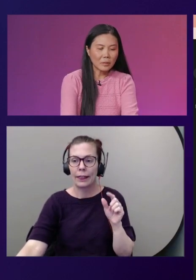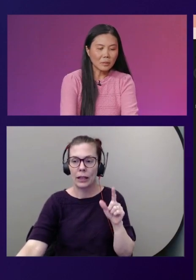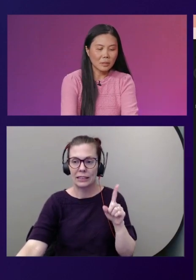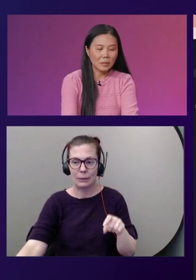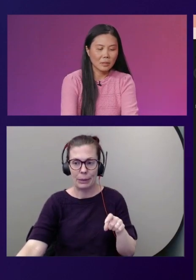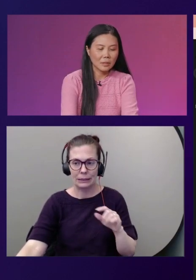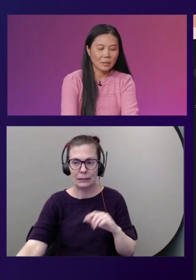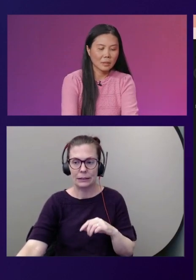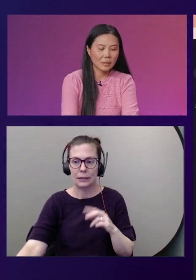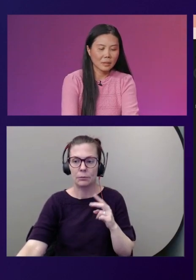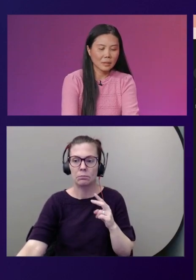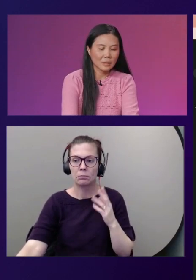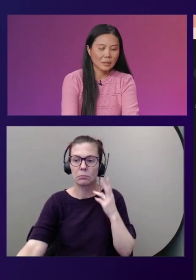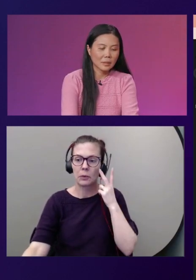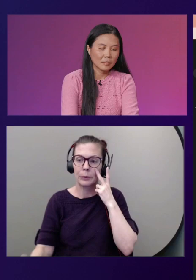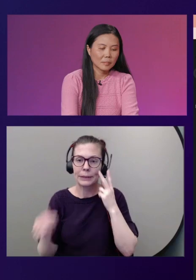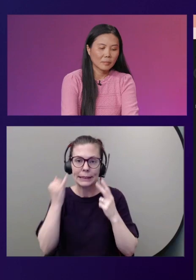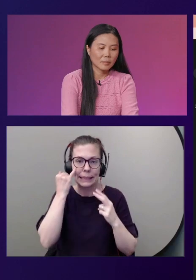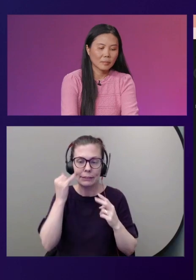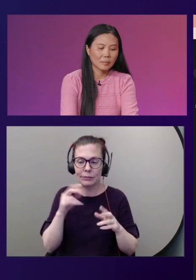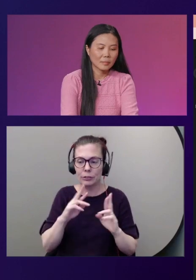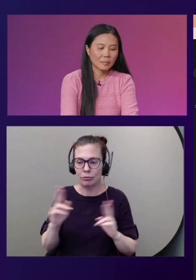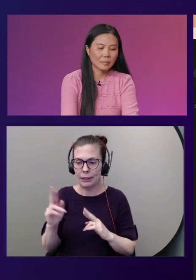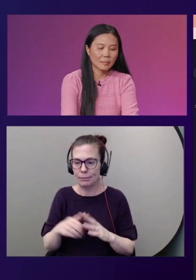it's built.